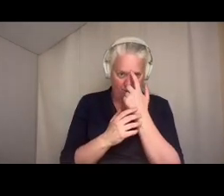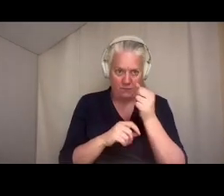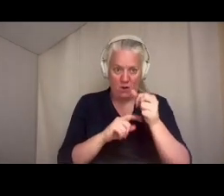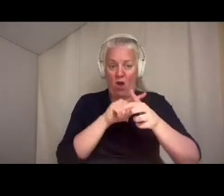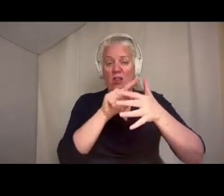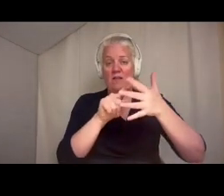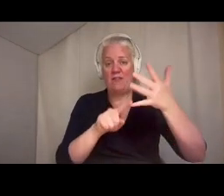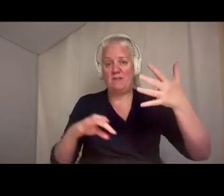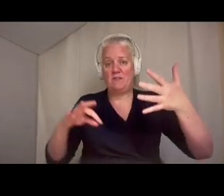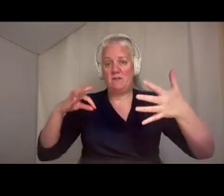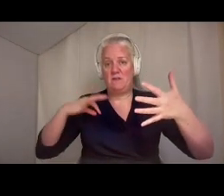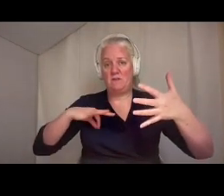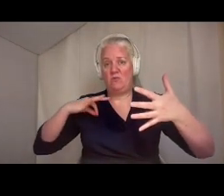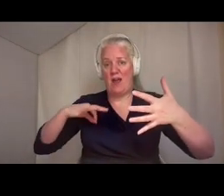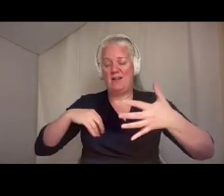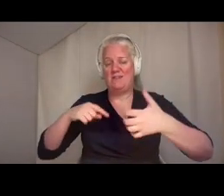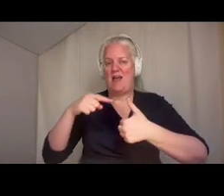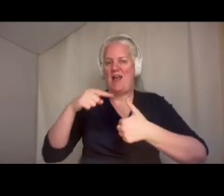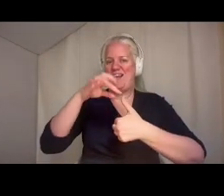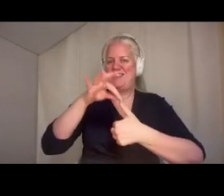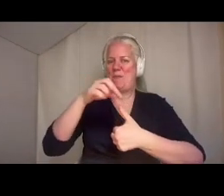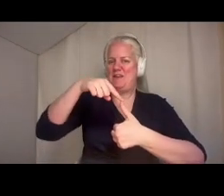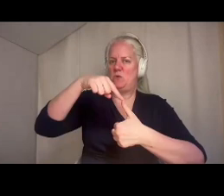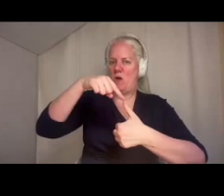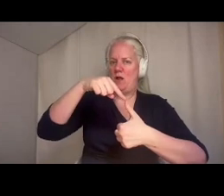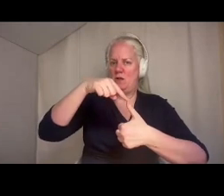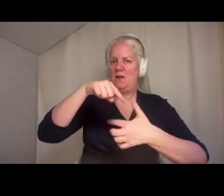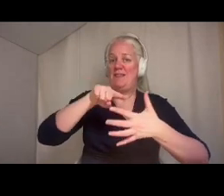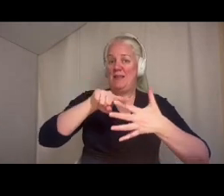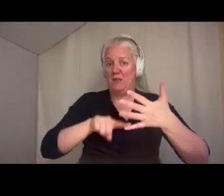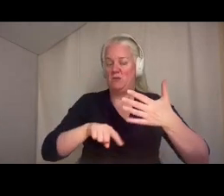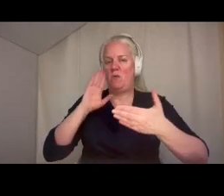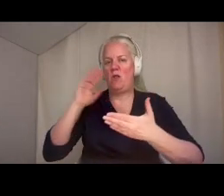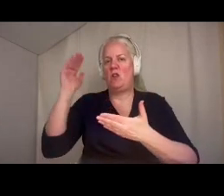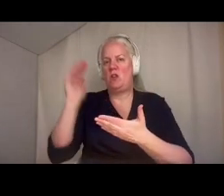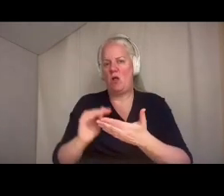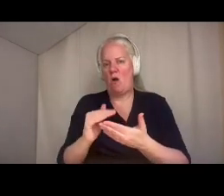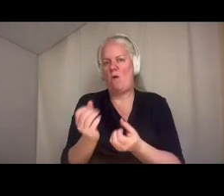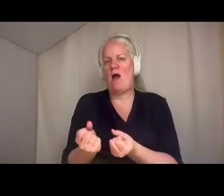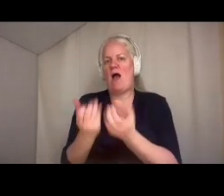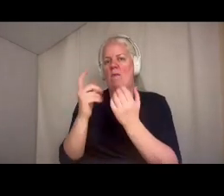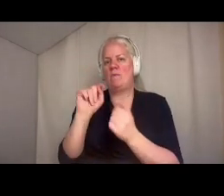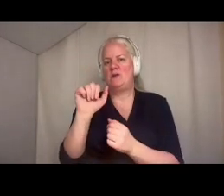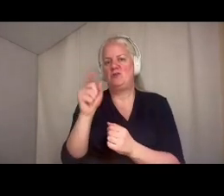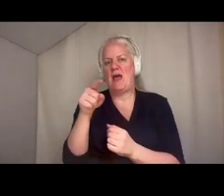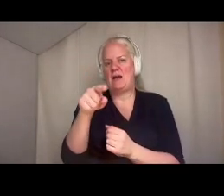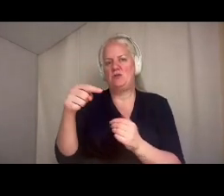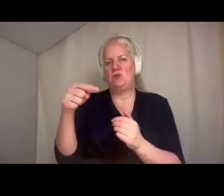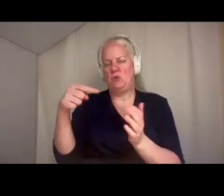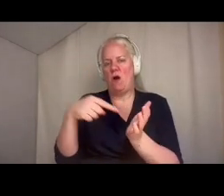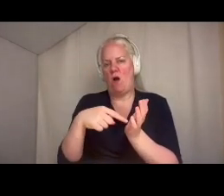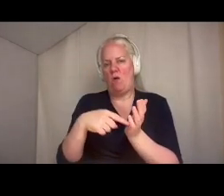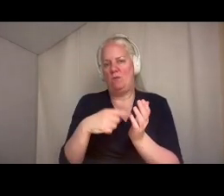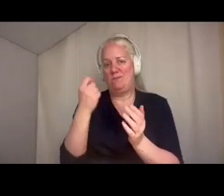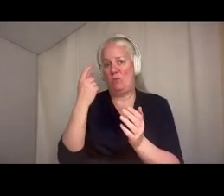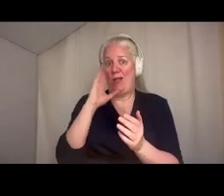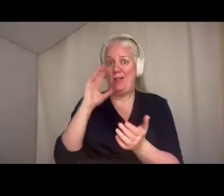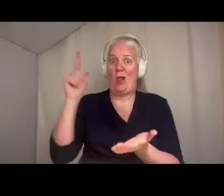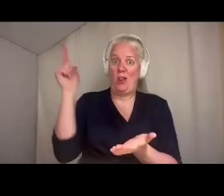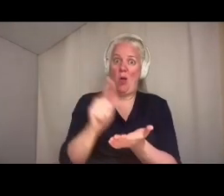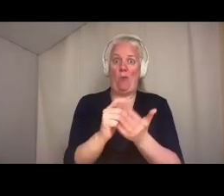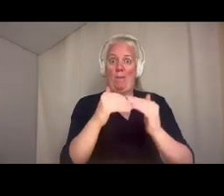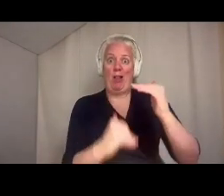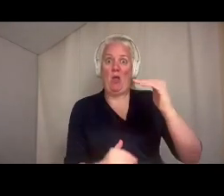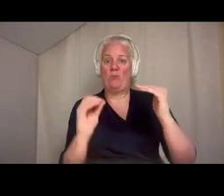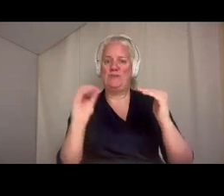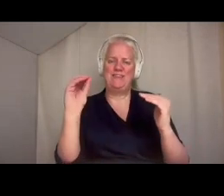of the first one, will lower the amount of the taxes you owe, but it won't lower it below zero. The first one listed there is the